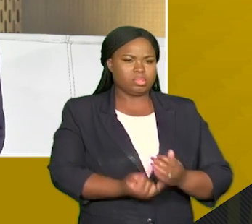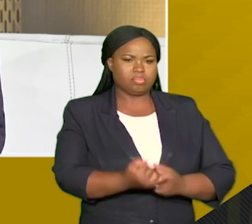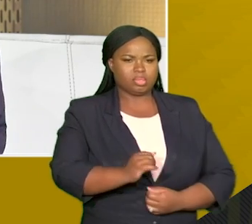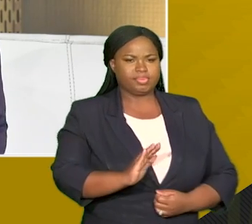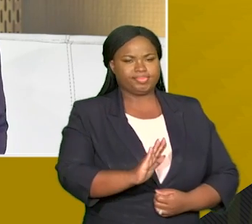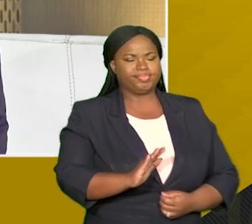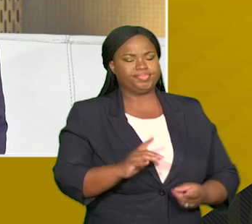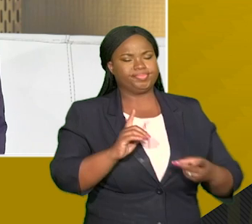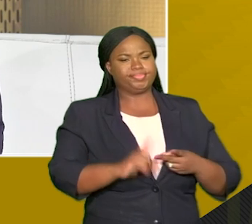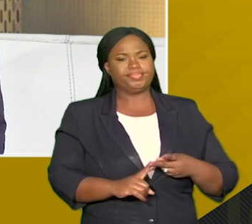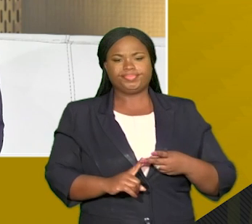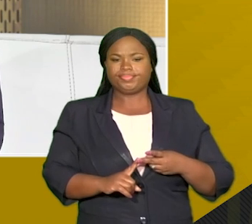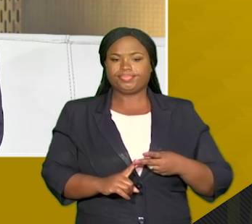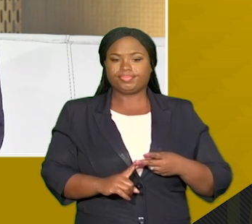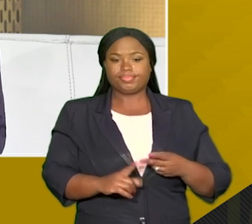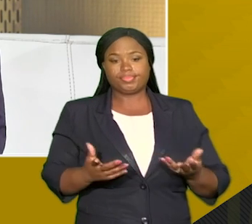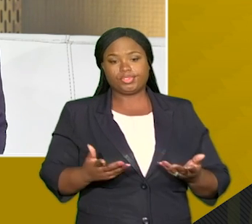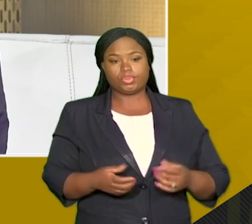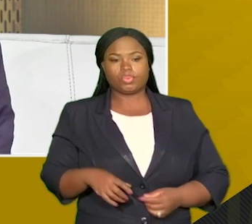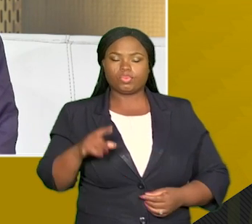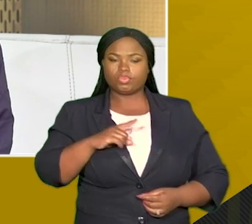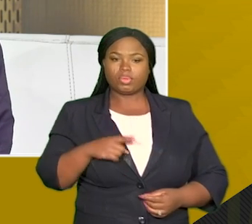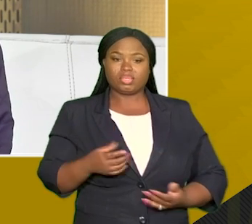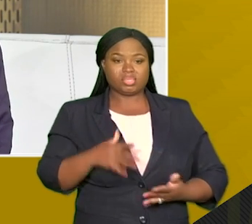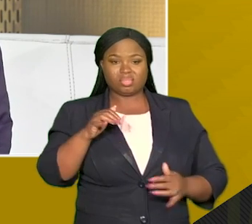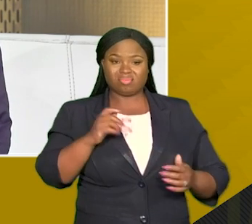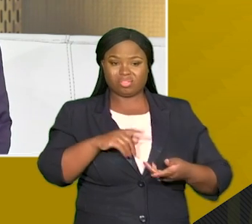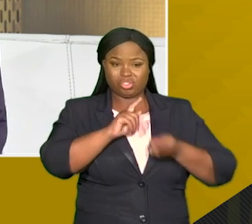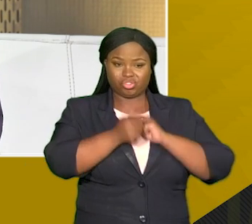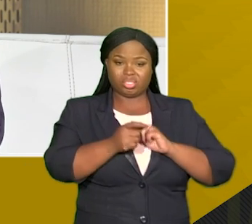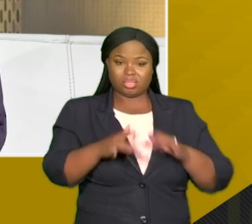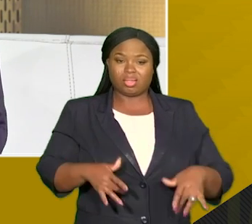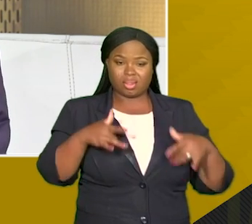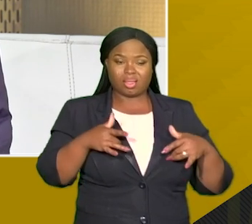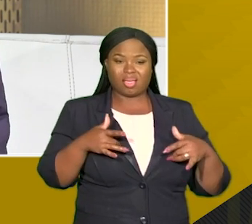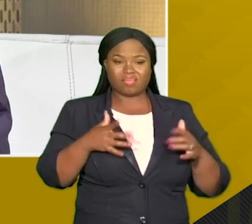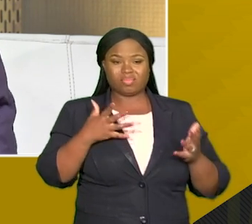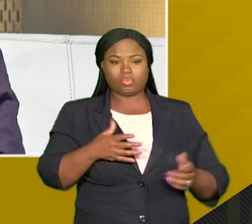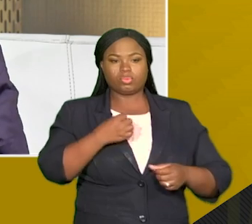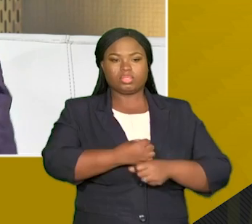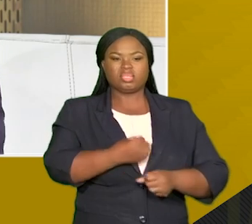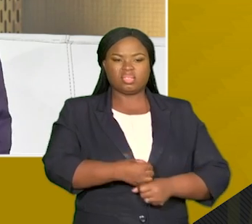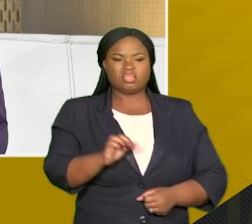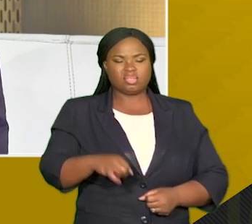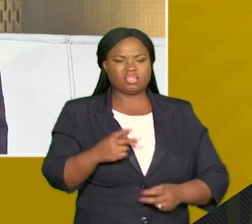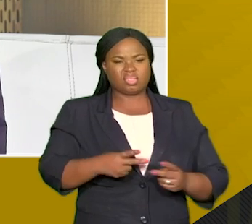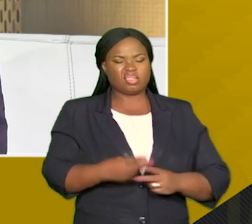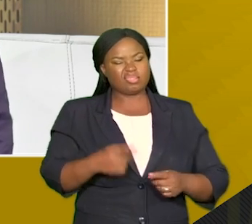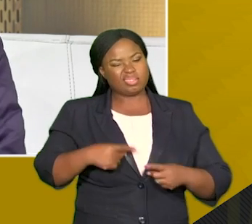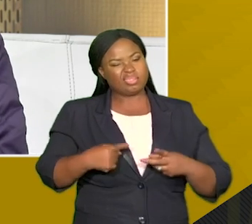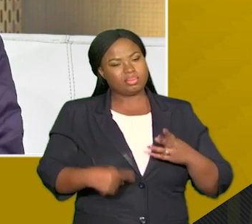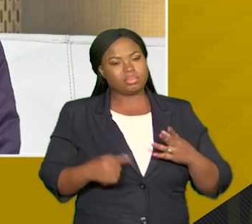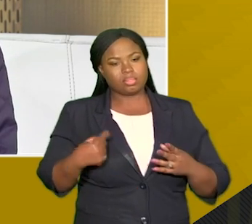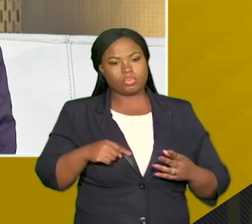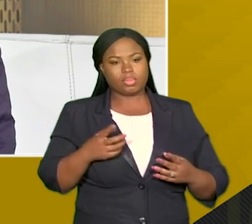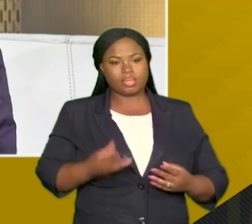independence, is it gonna their injury, is it changing the life standards that they were living under, and obviously look into all those conditions,